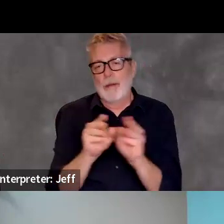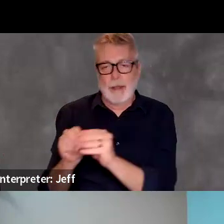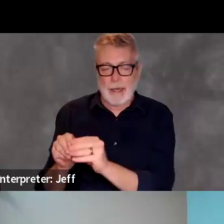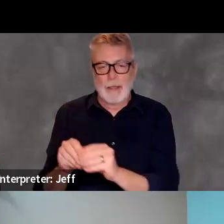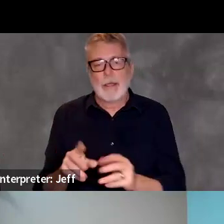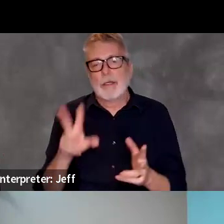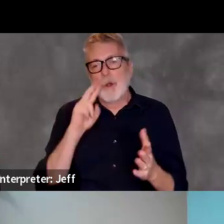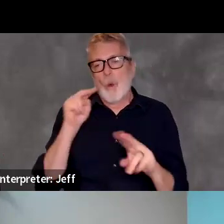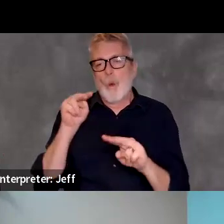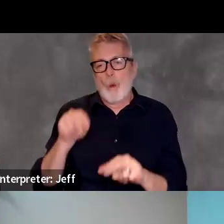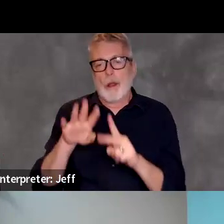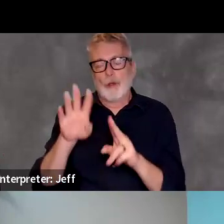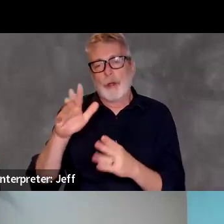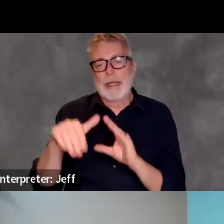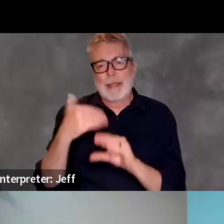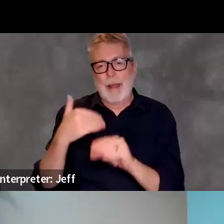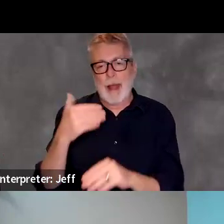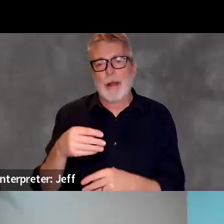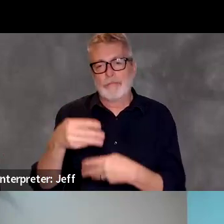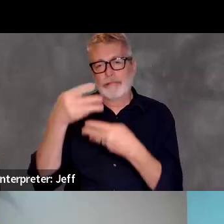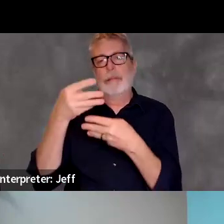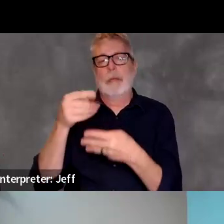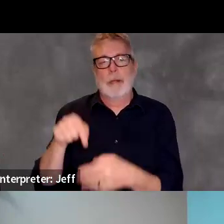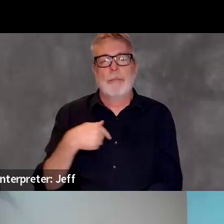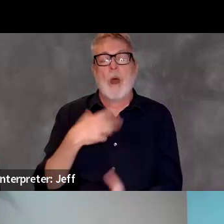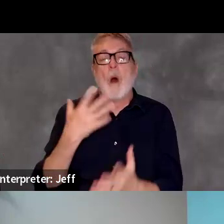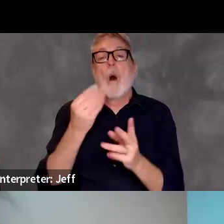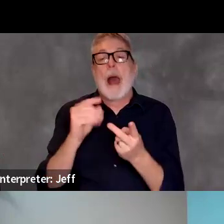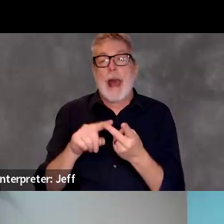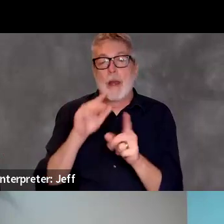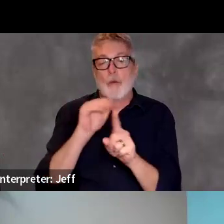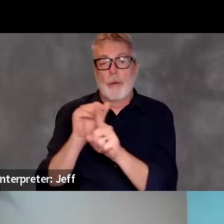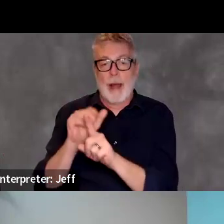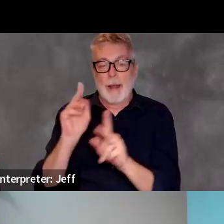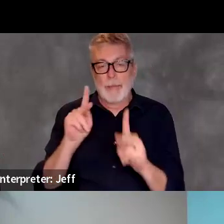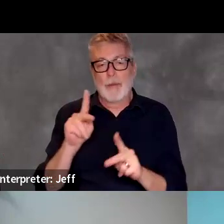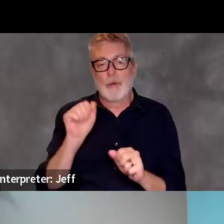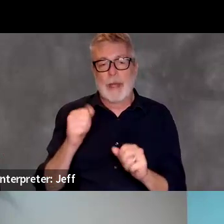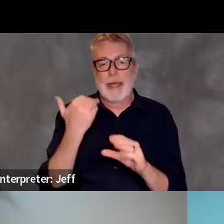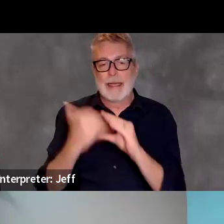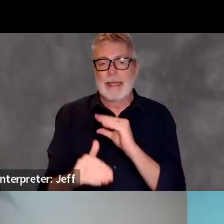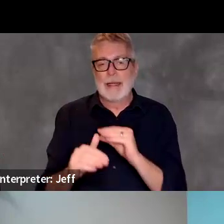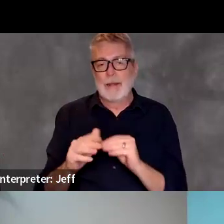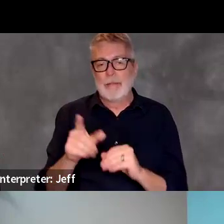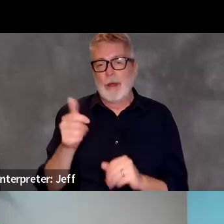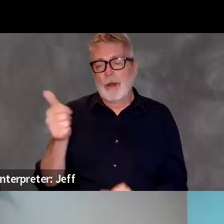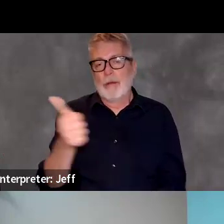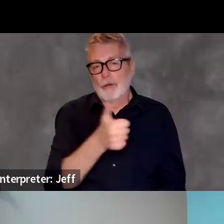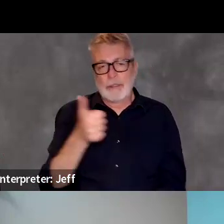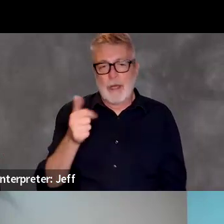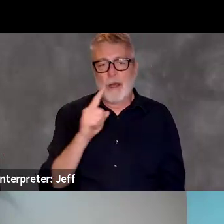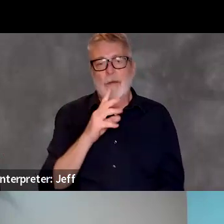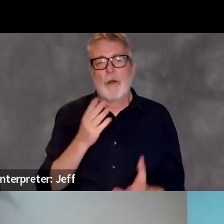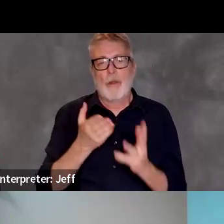So check your inbox. Also want to remind people they can send emails to their legislators through our